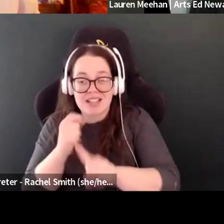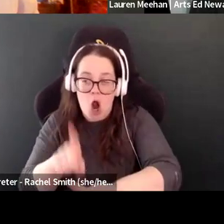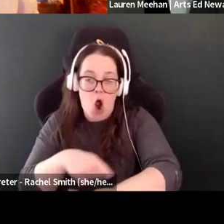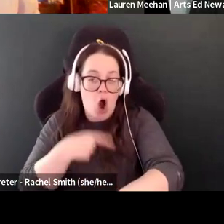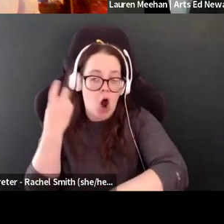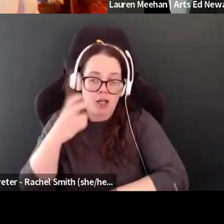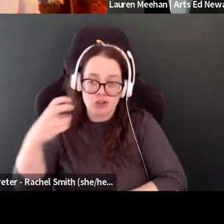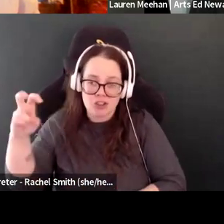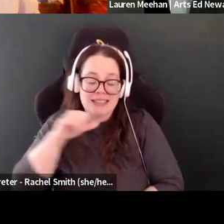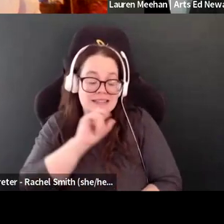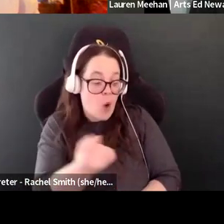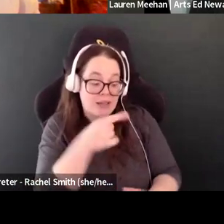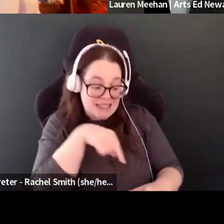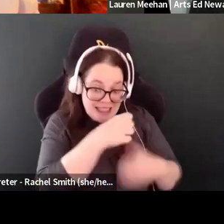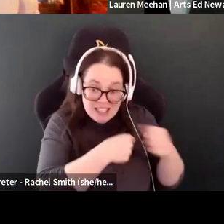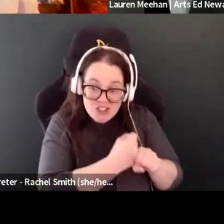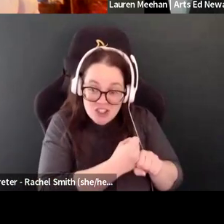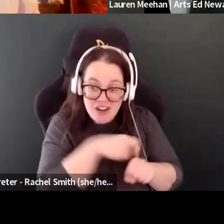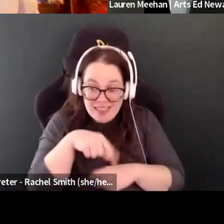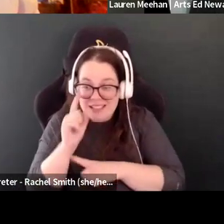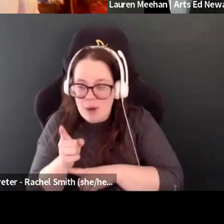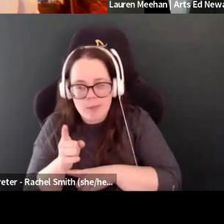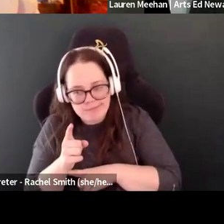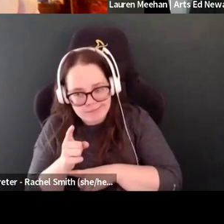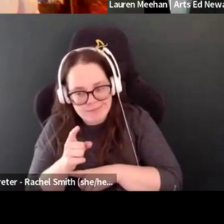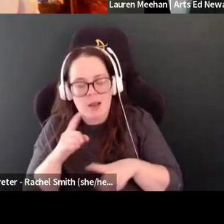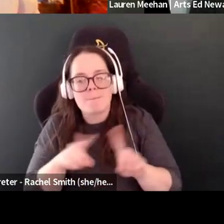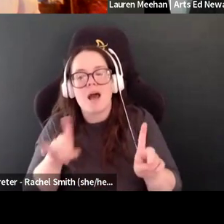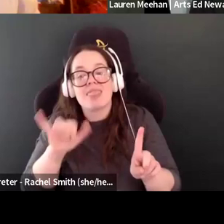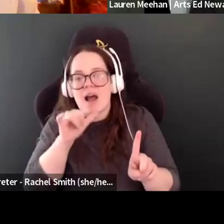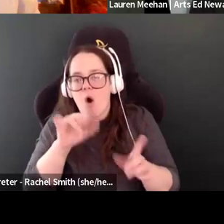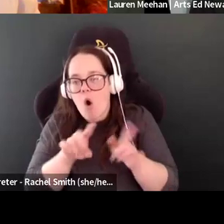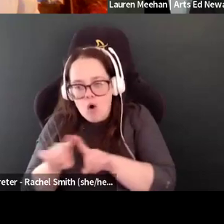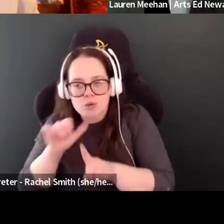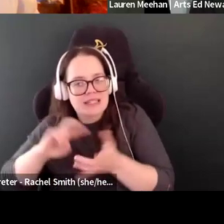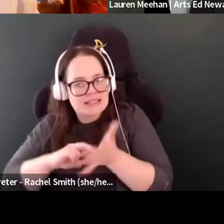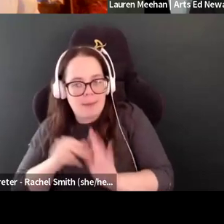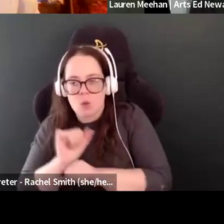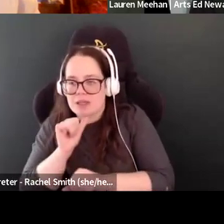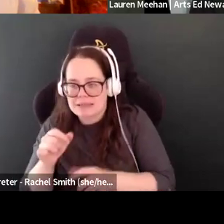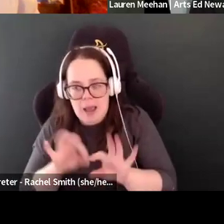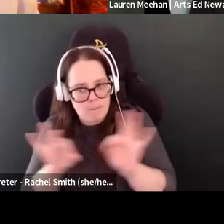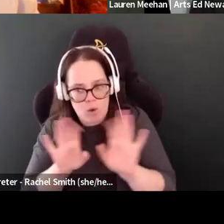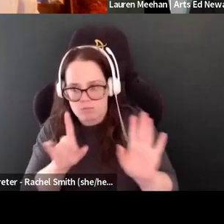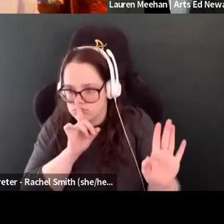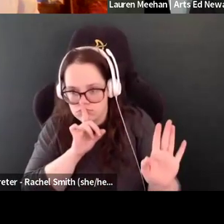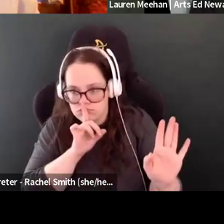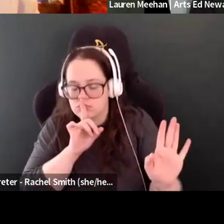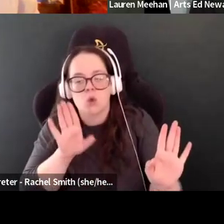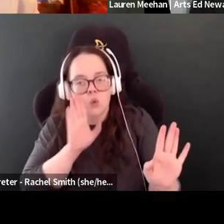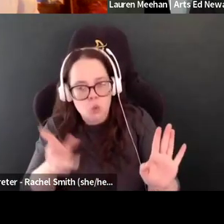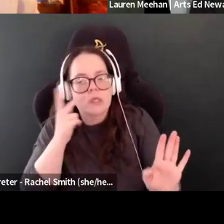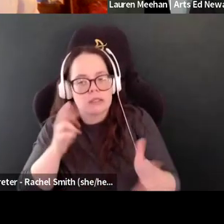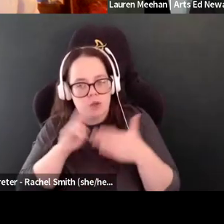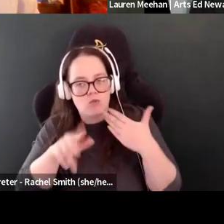what you can get this year or what you can get in this moment, but that doesn't mean that the work is not important, because eventually you'll see that